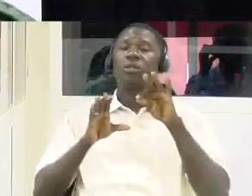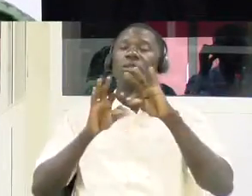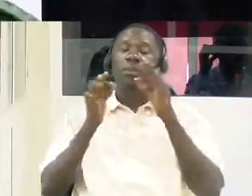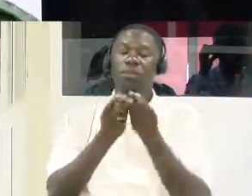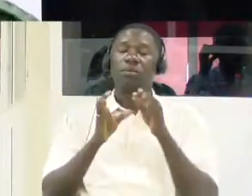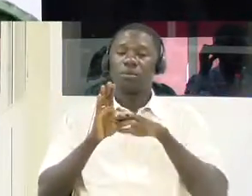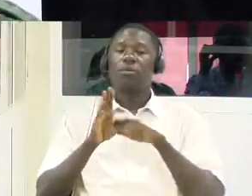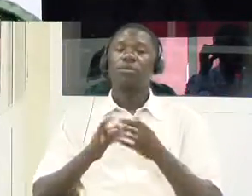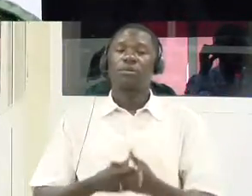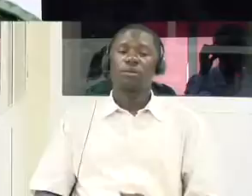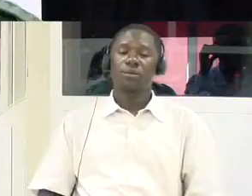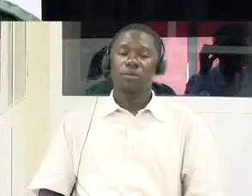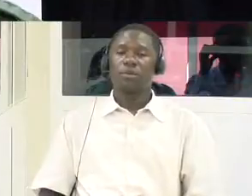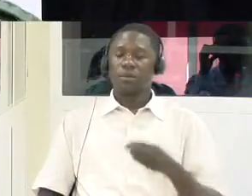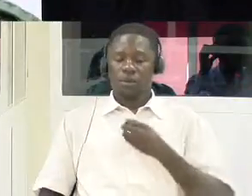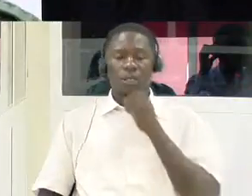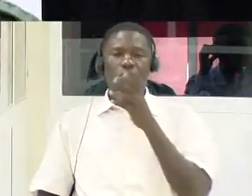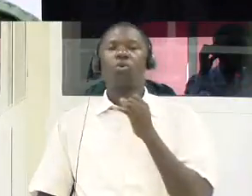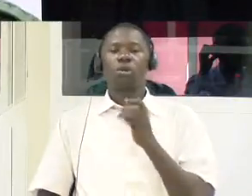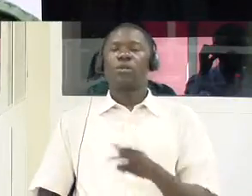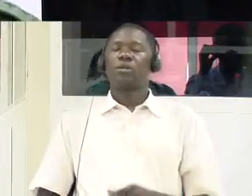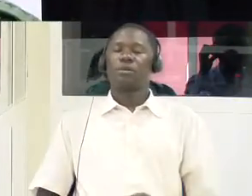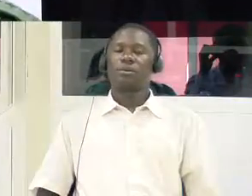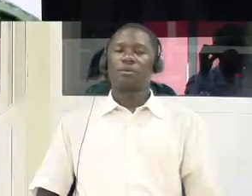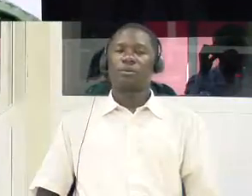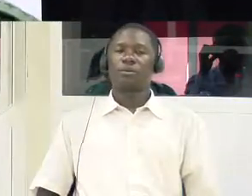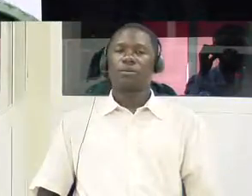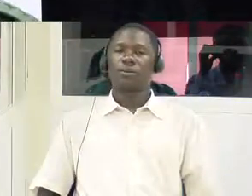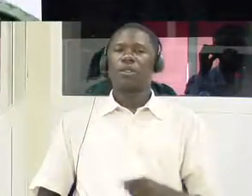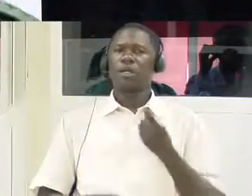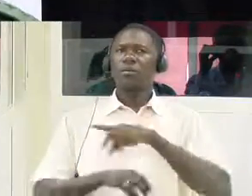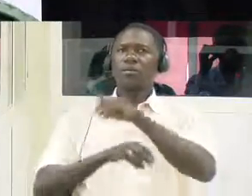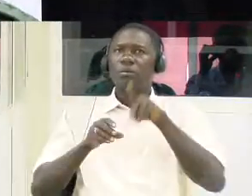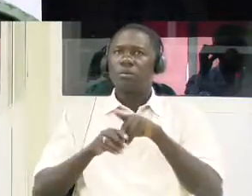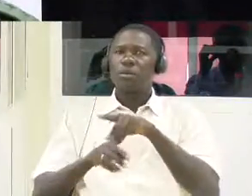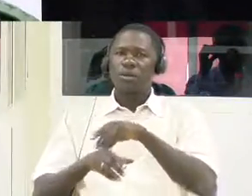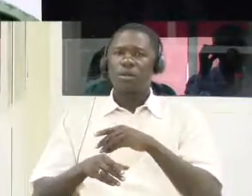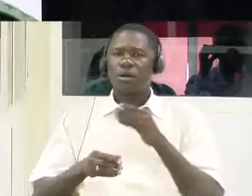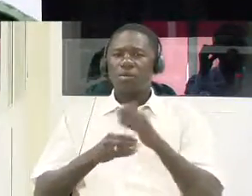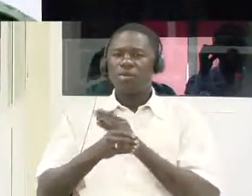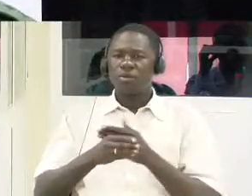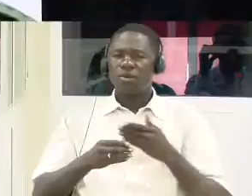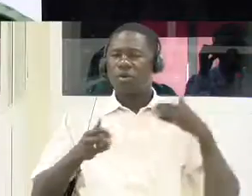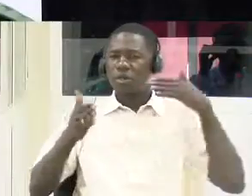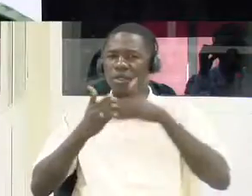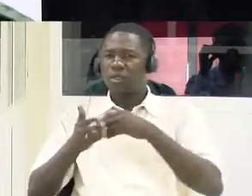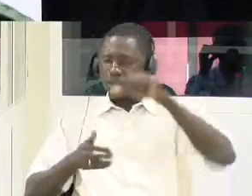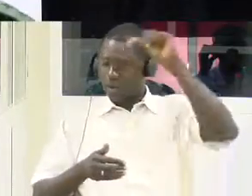So at that place, without reaching GMPC Abuko, I just took a